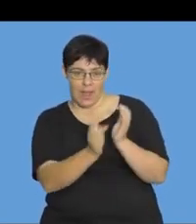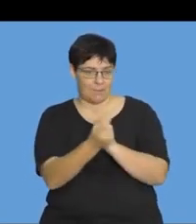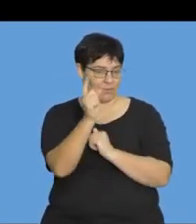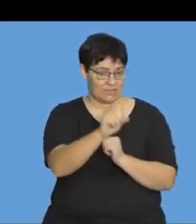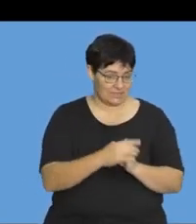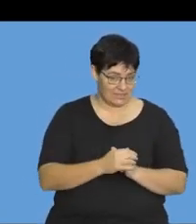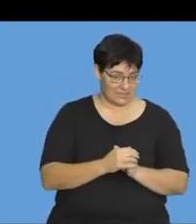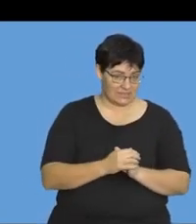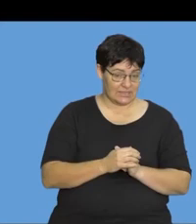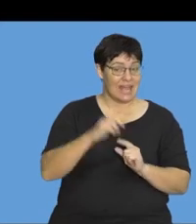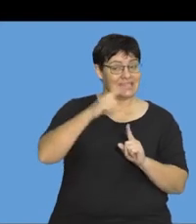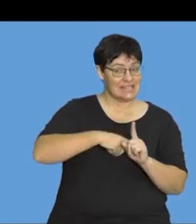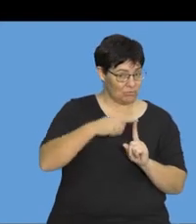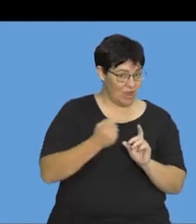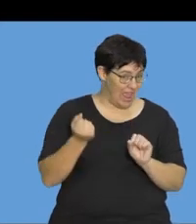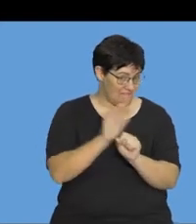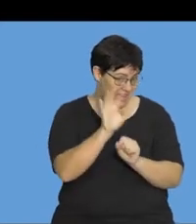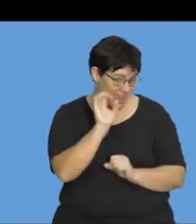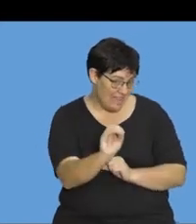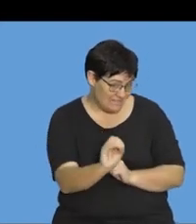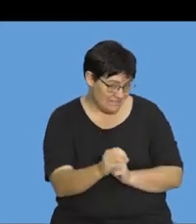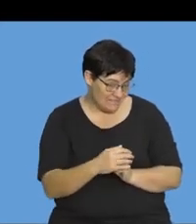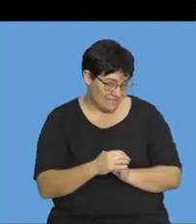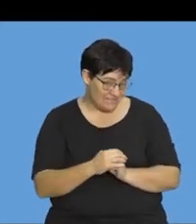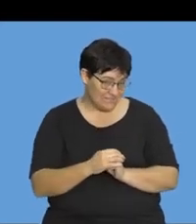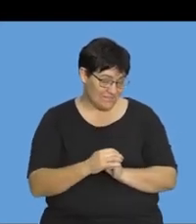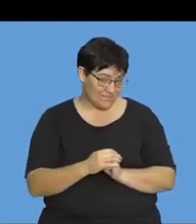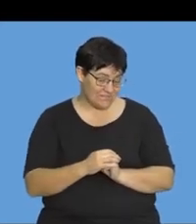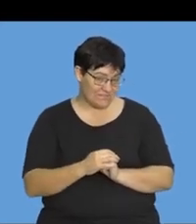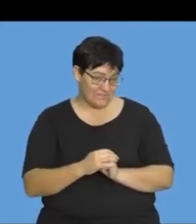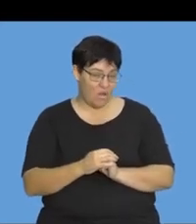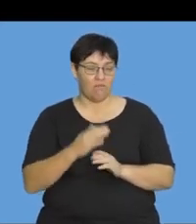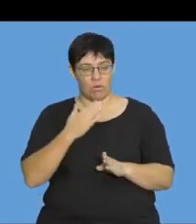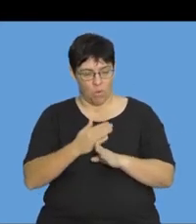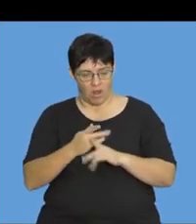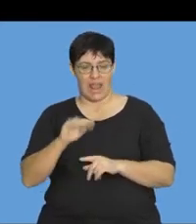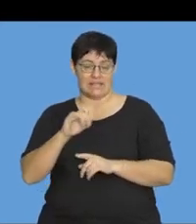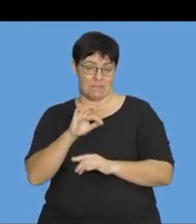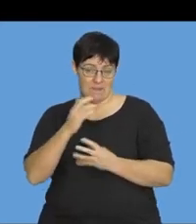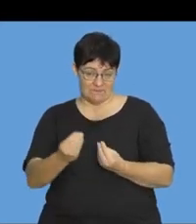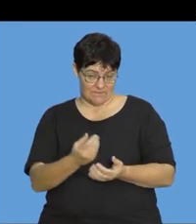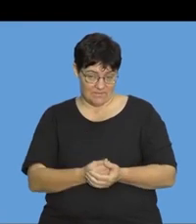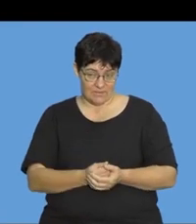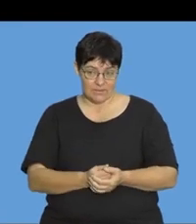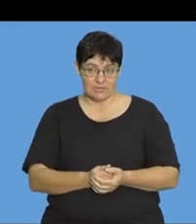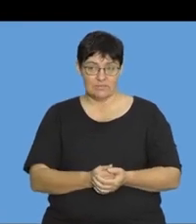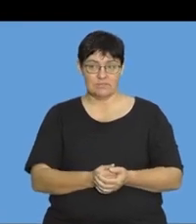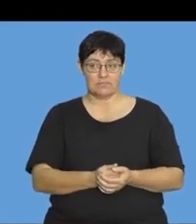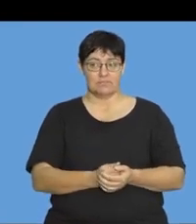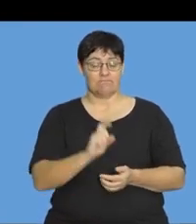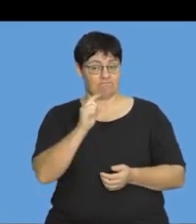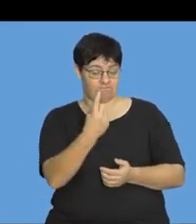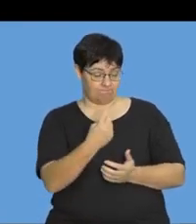Did temperature have an effect, right, on the workings of my enzyme? Okay, the first